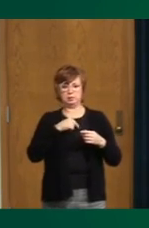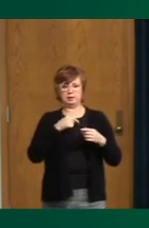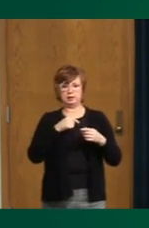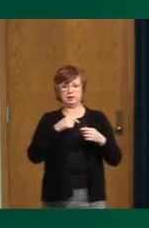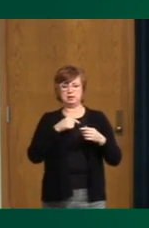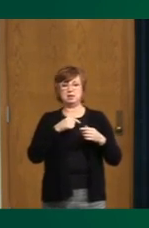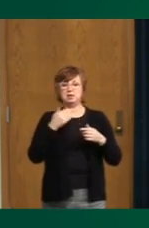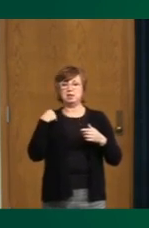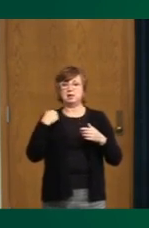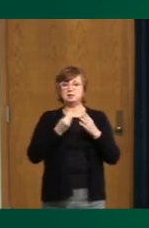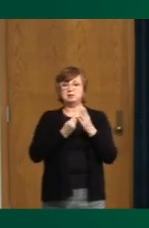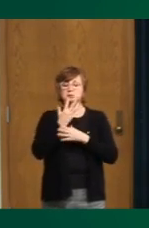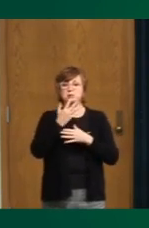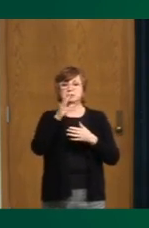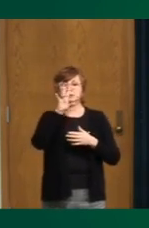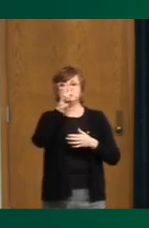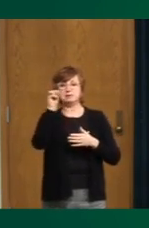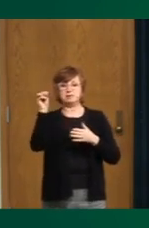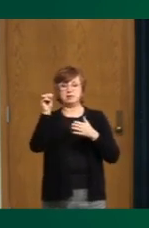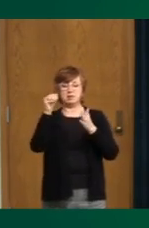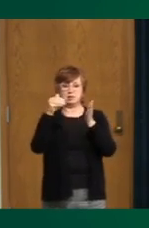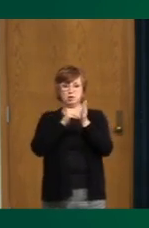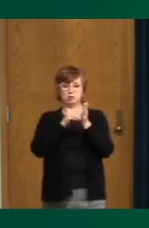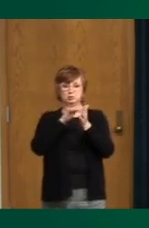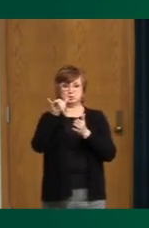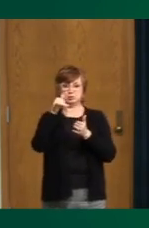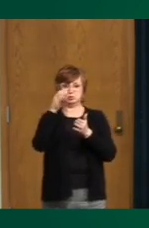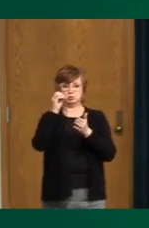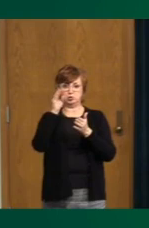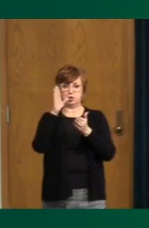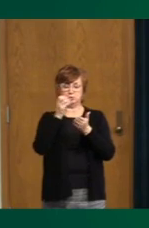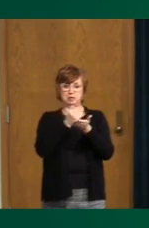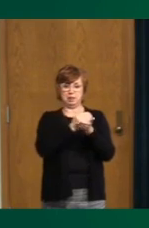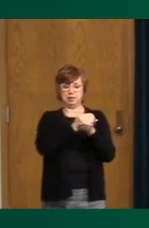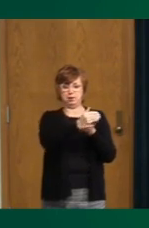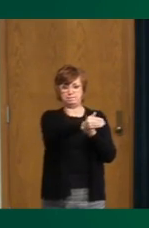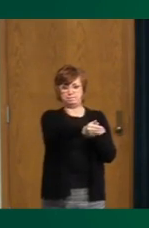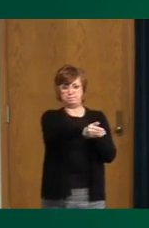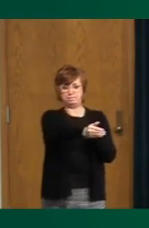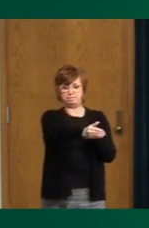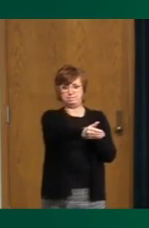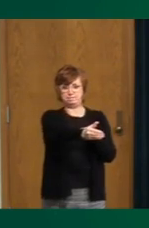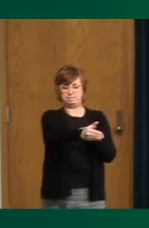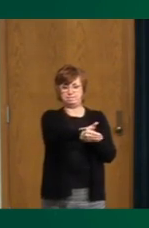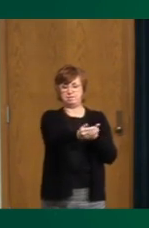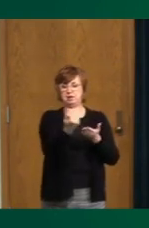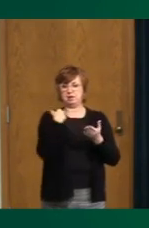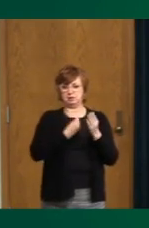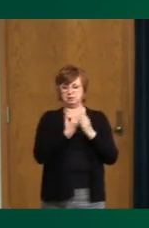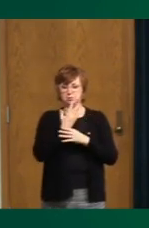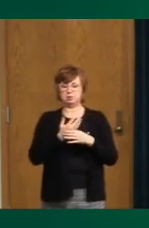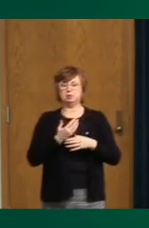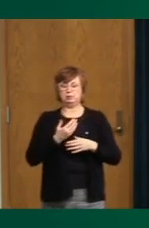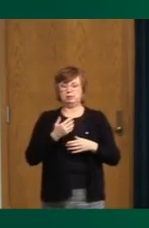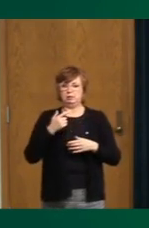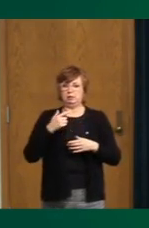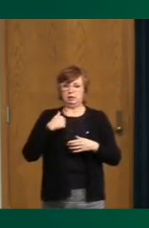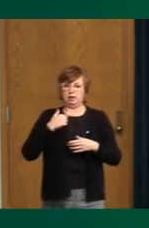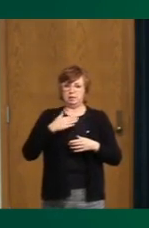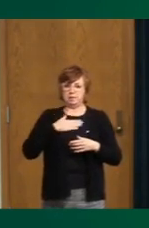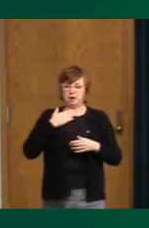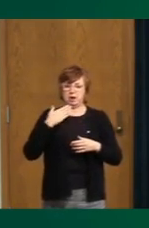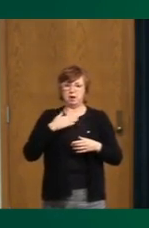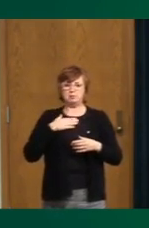70,000 jobs in this province when we locked down the first time. Thankfully, through a robust recovery, we have been able to recapture